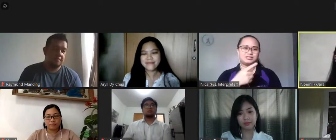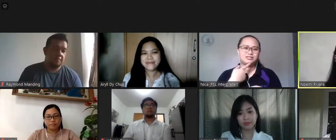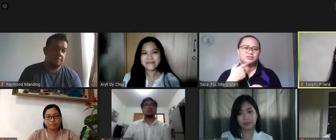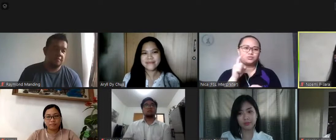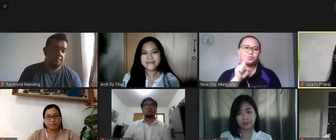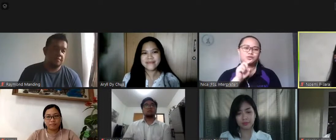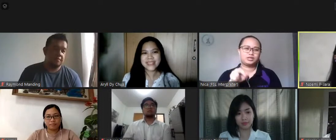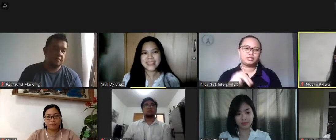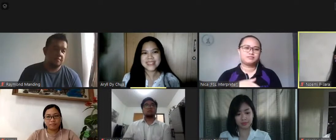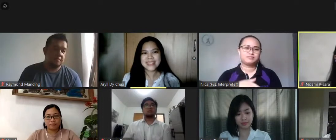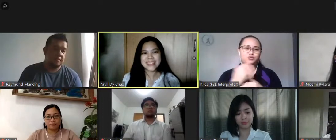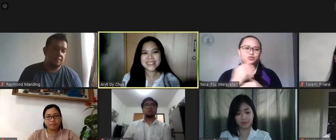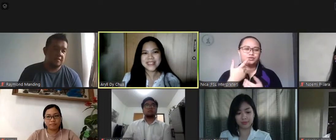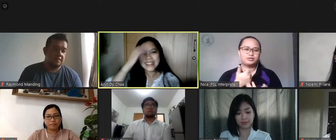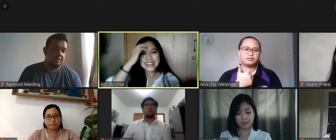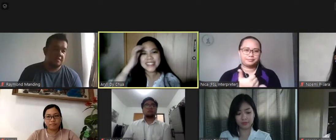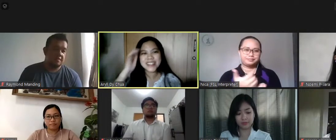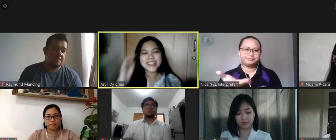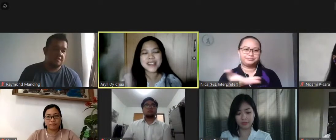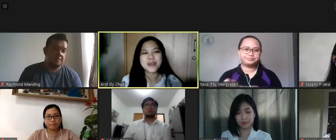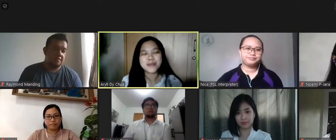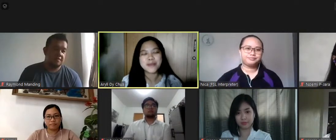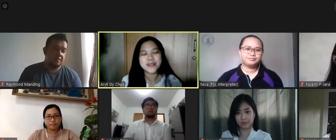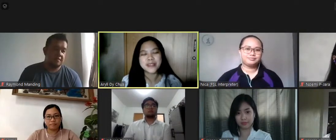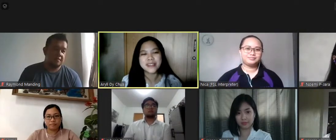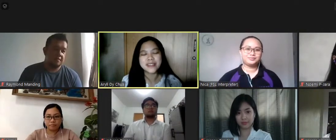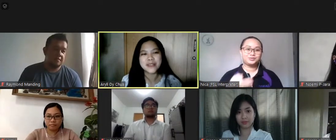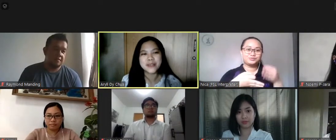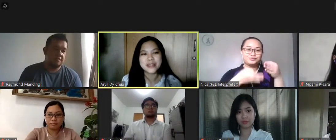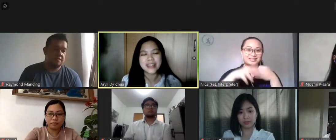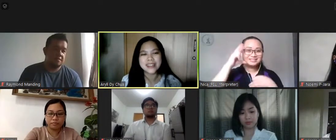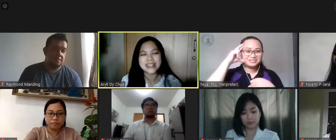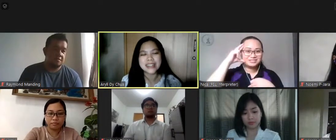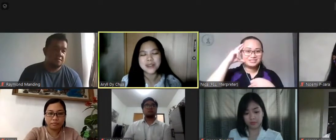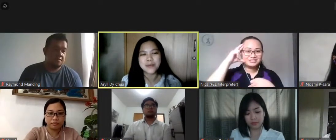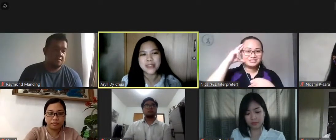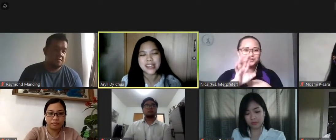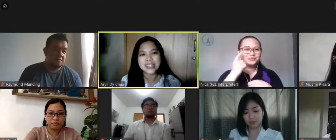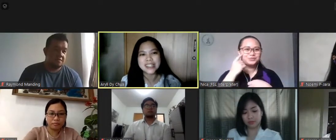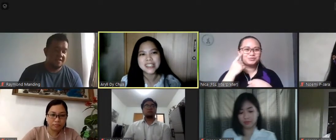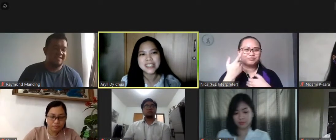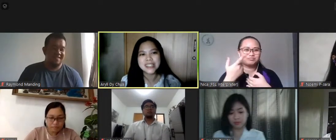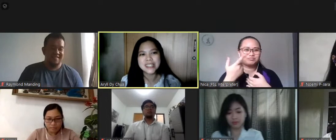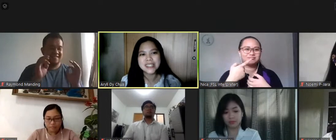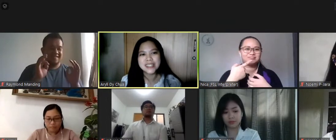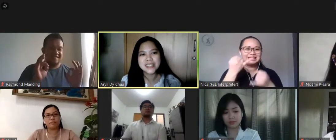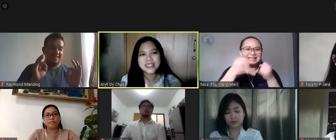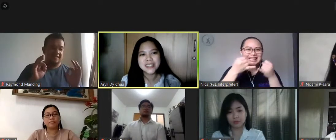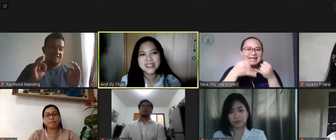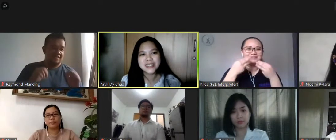helps. Finally, Sir Raymond po, if you would like to add something.